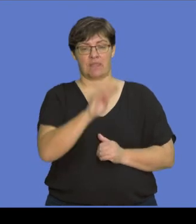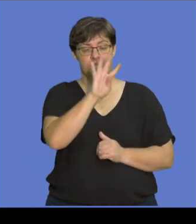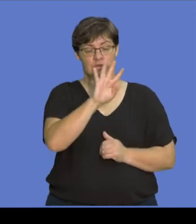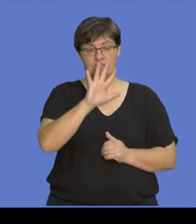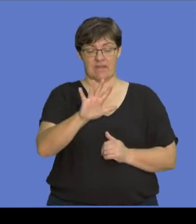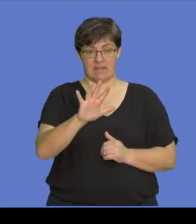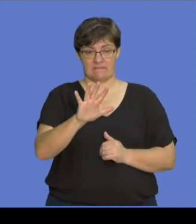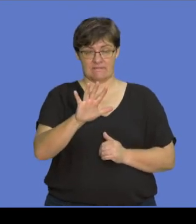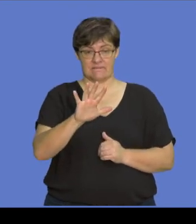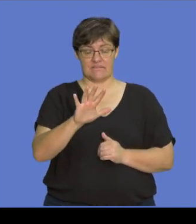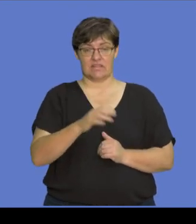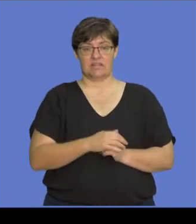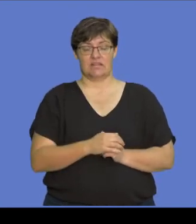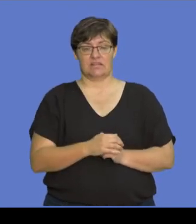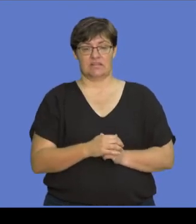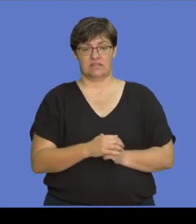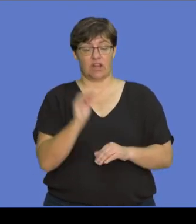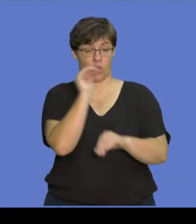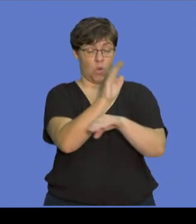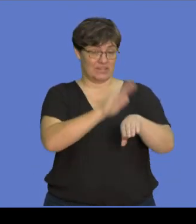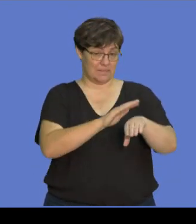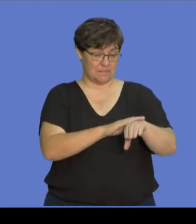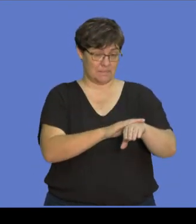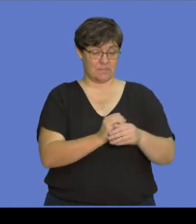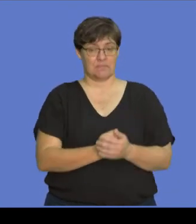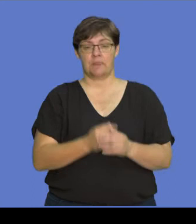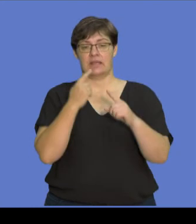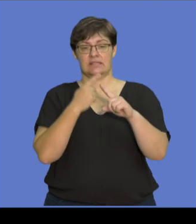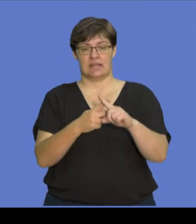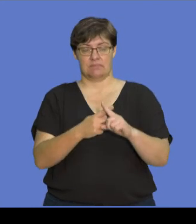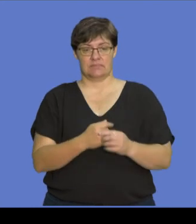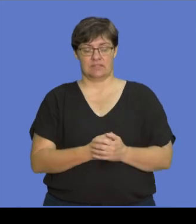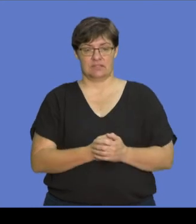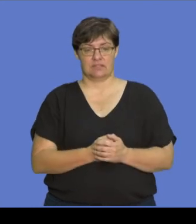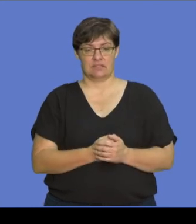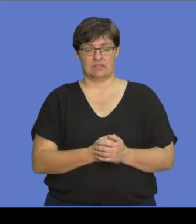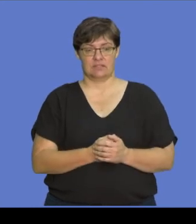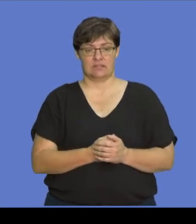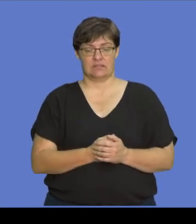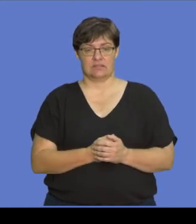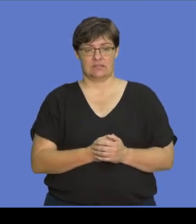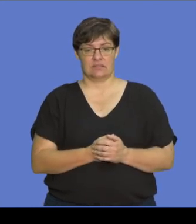rand, take your 45 rand, which was your overtime rate, times